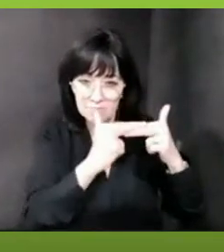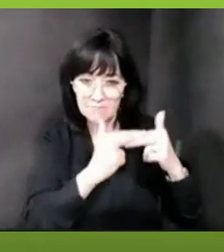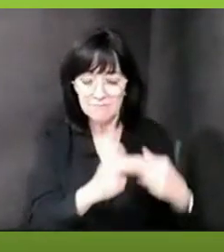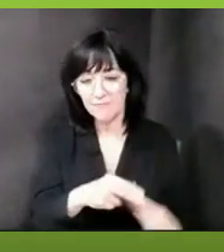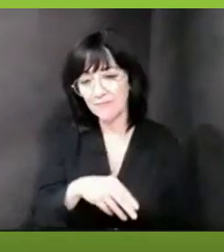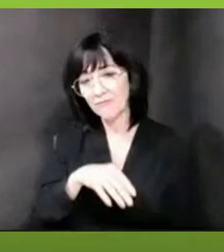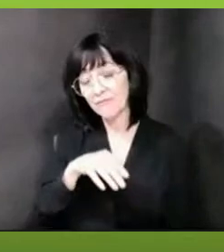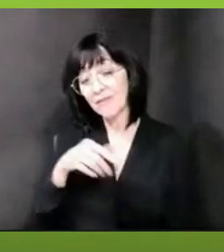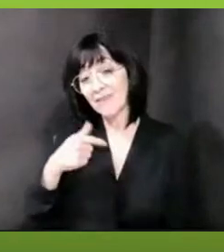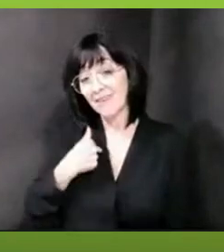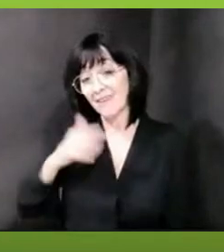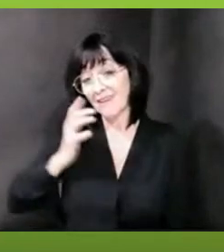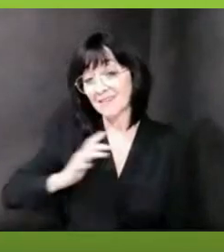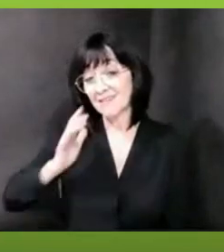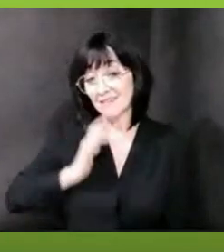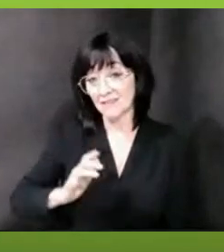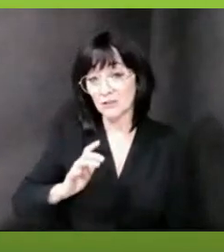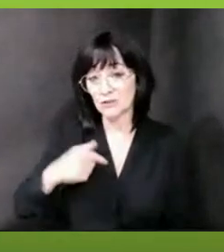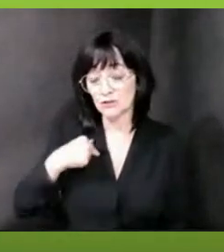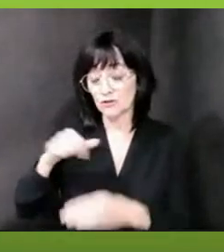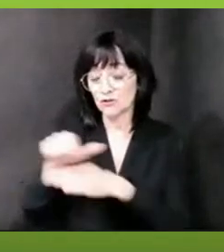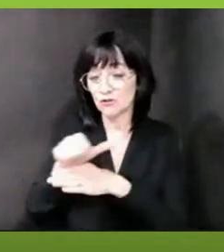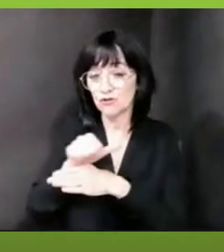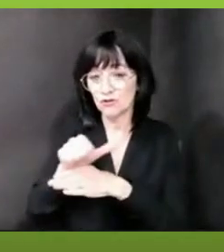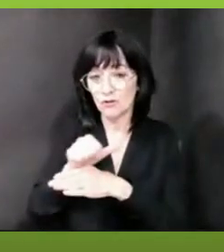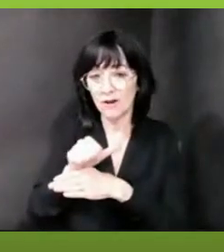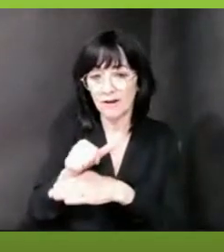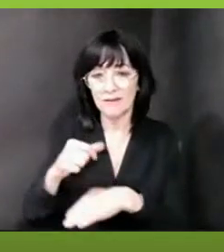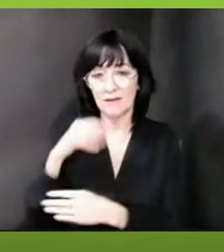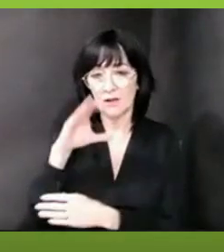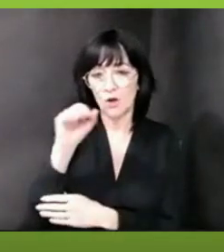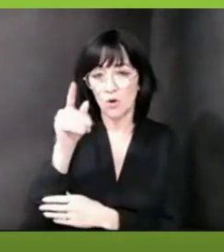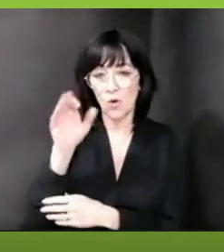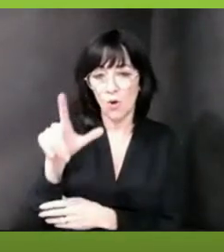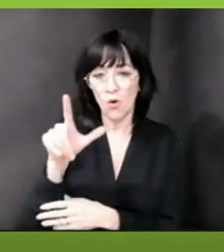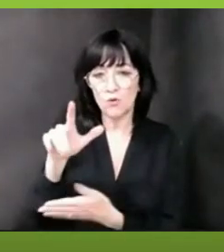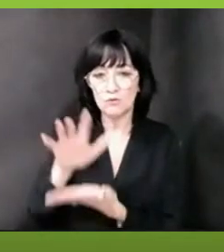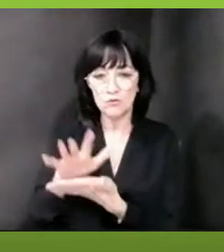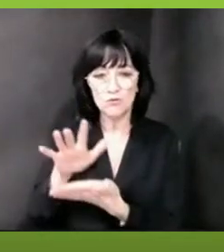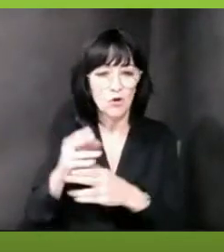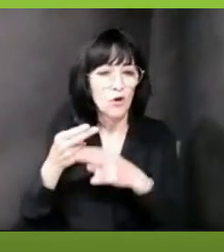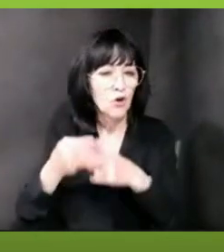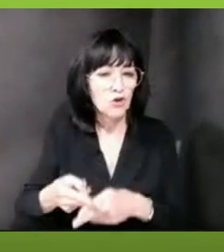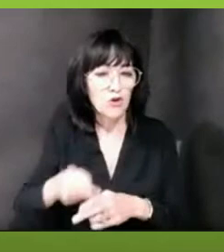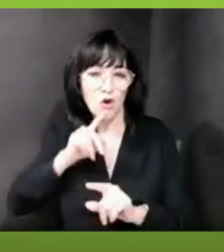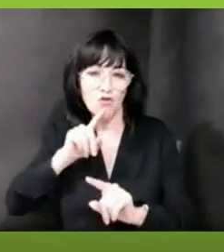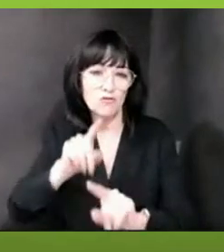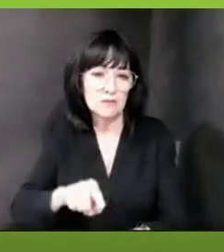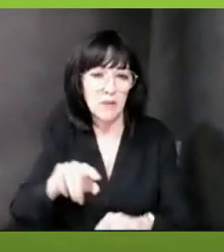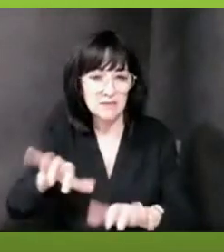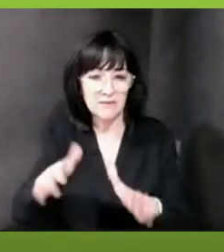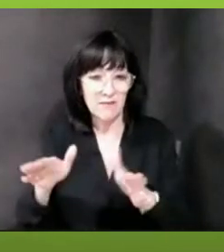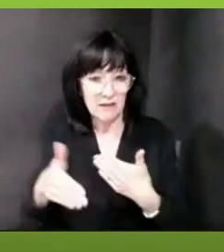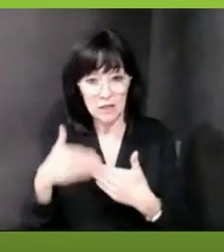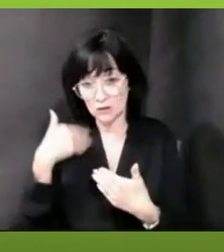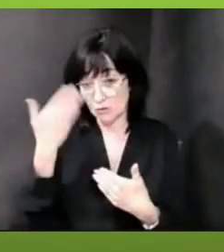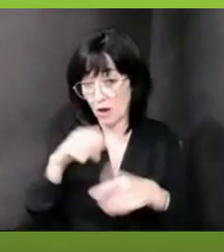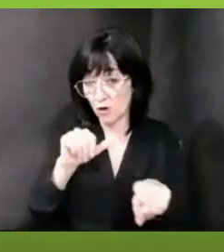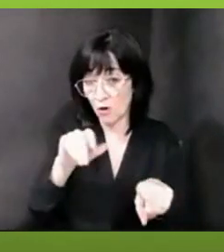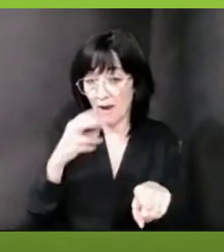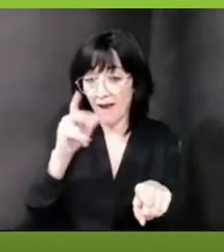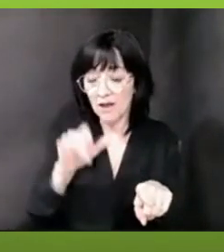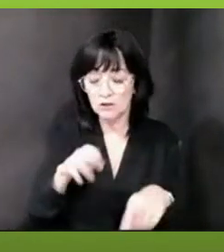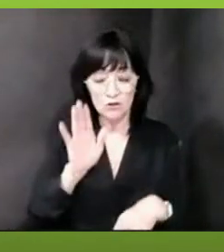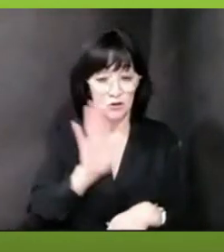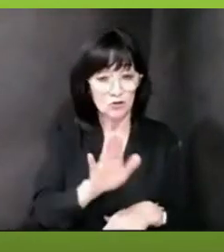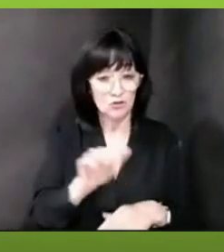in training when I was at Cowick Elementary School, which is a colonial school, and it was called Responsive Classroom. I don't know how familiar you guys are with that, but